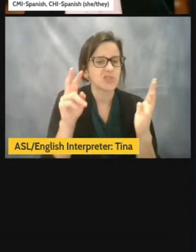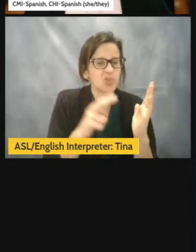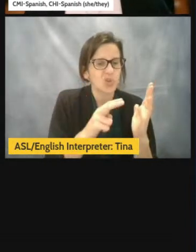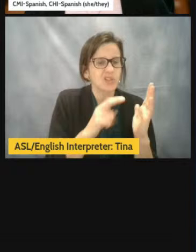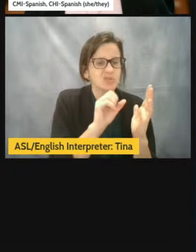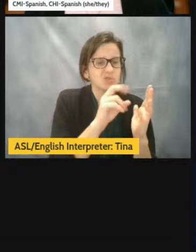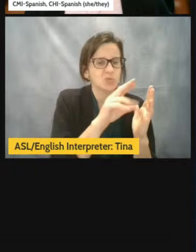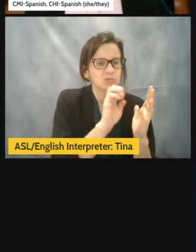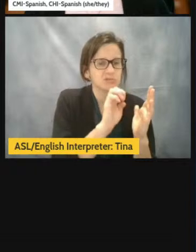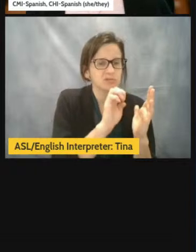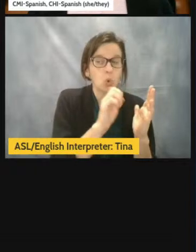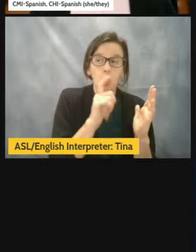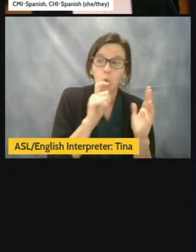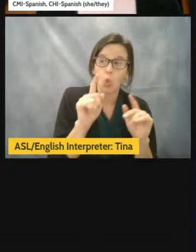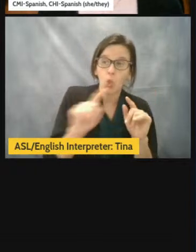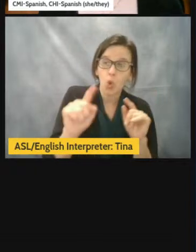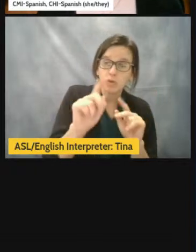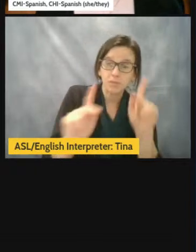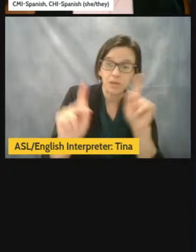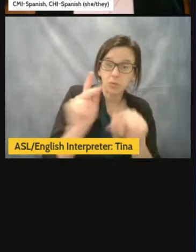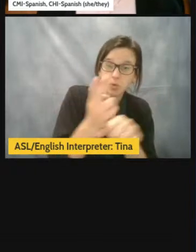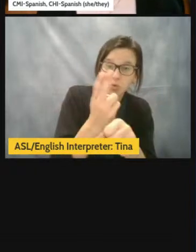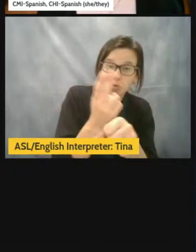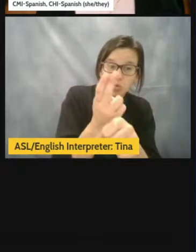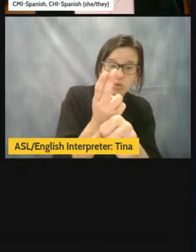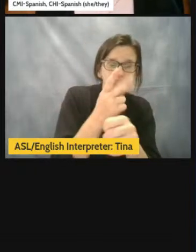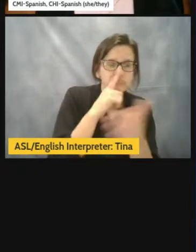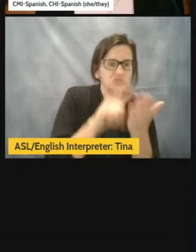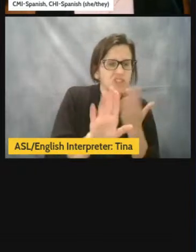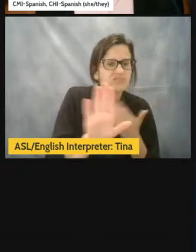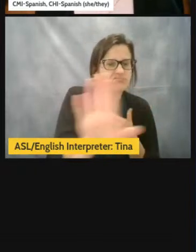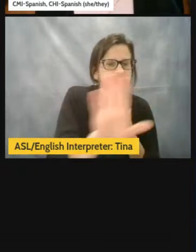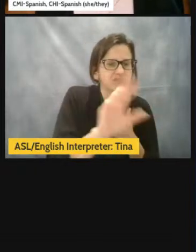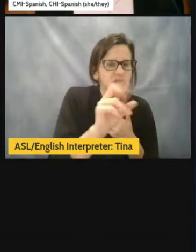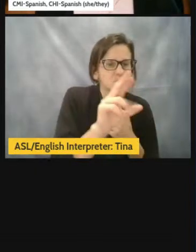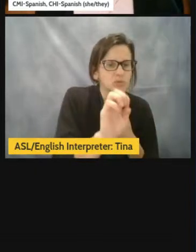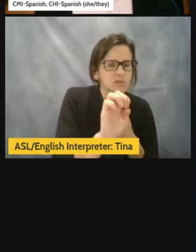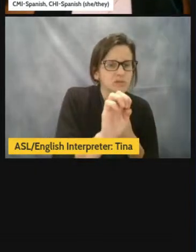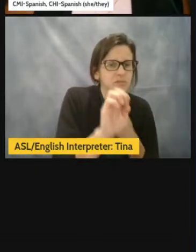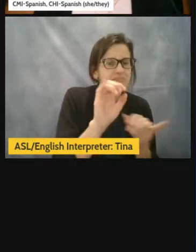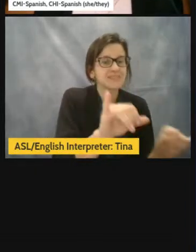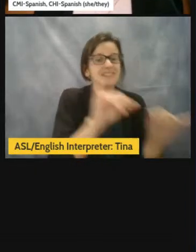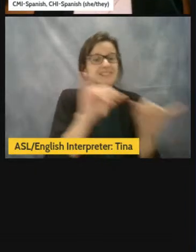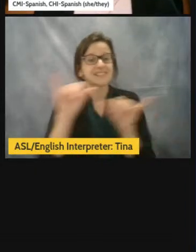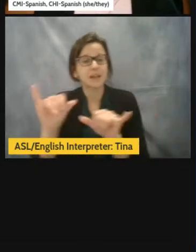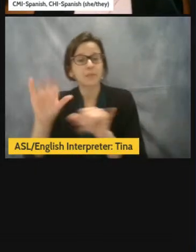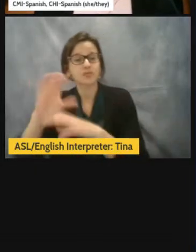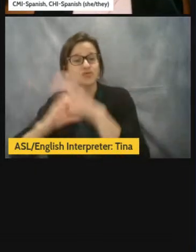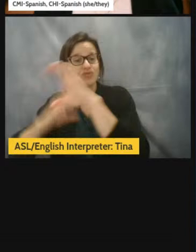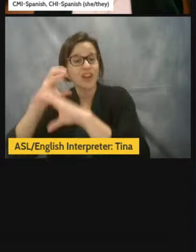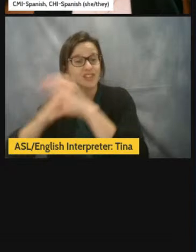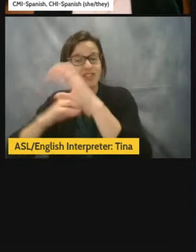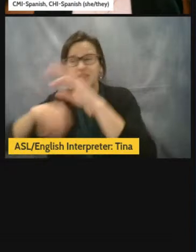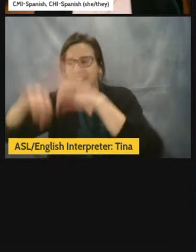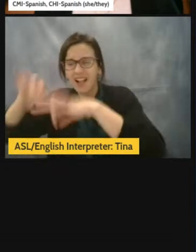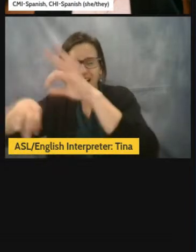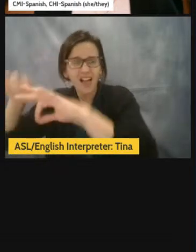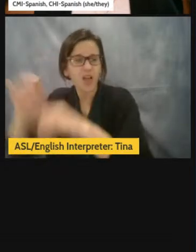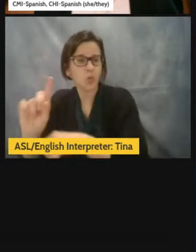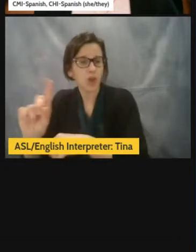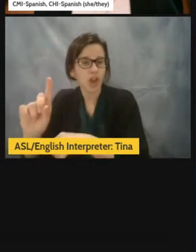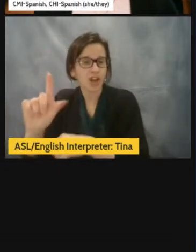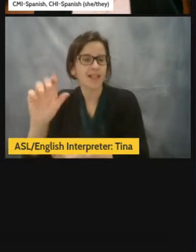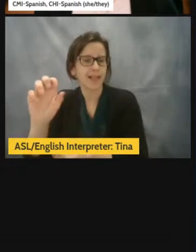question. Okay? Just like we were talking about going to the construction company, going to the labor union, talking to